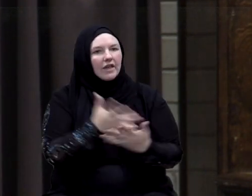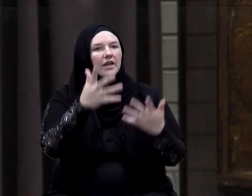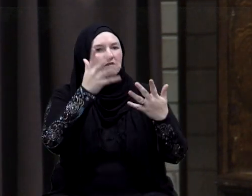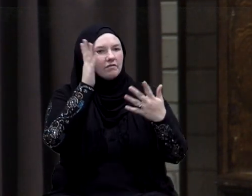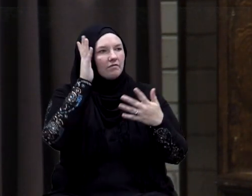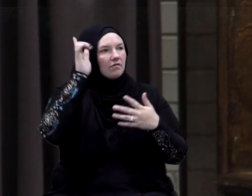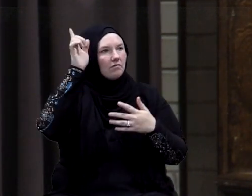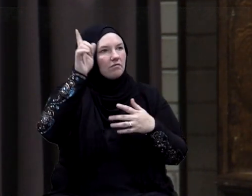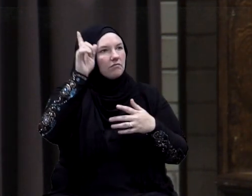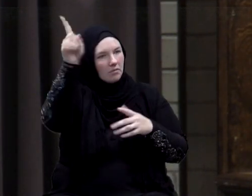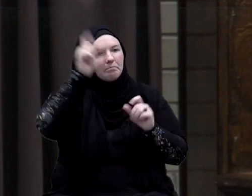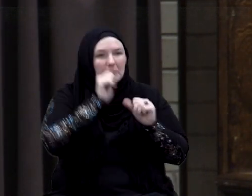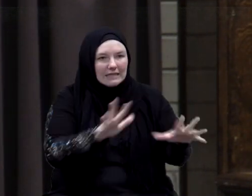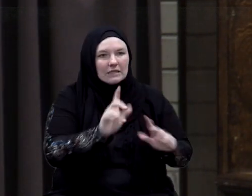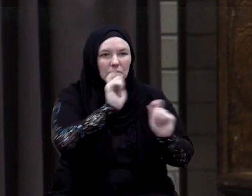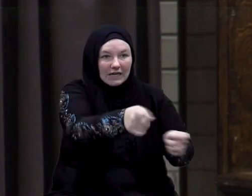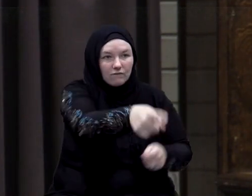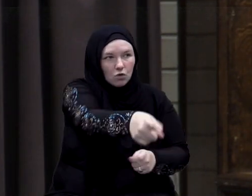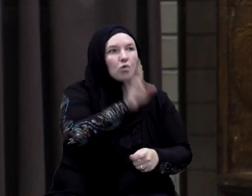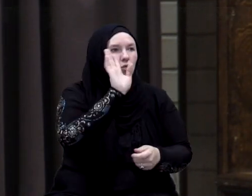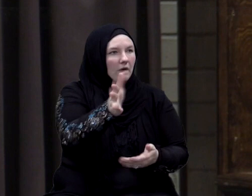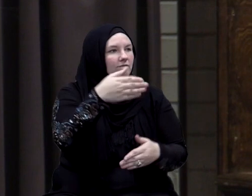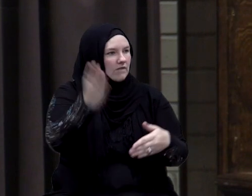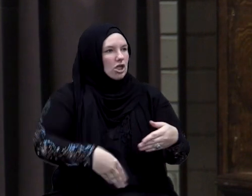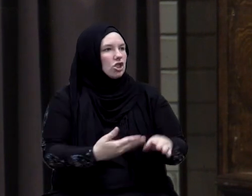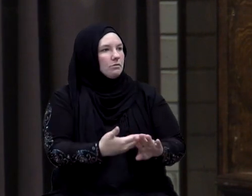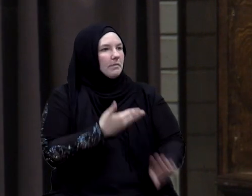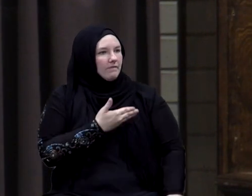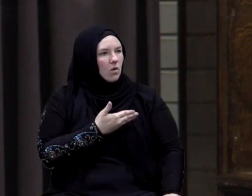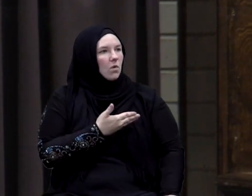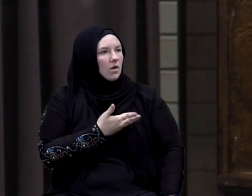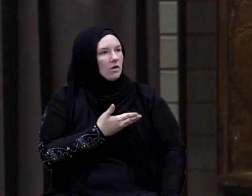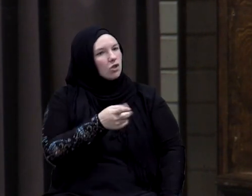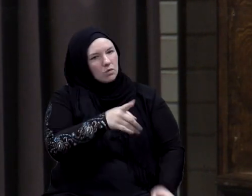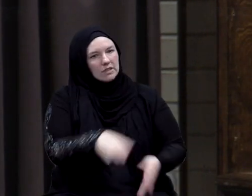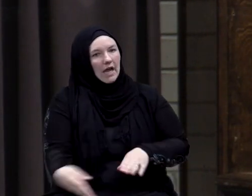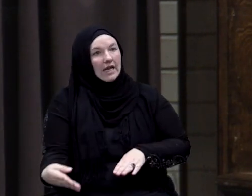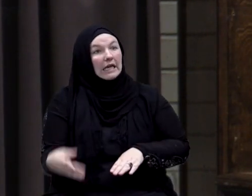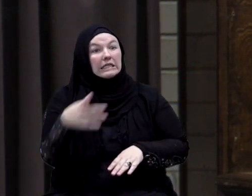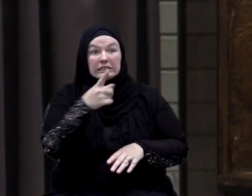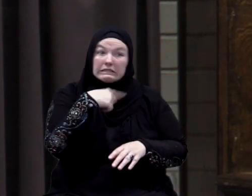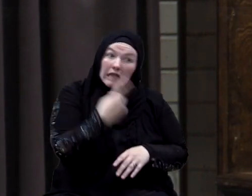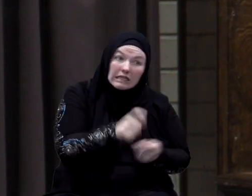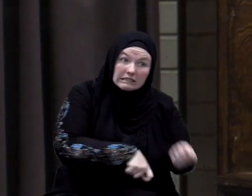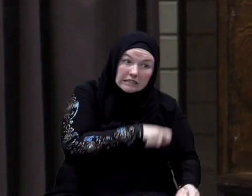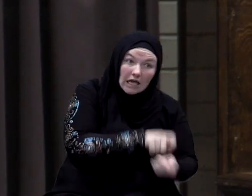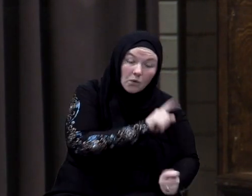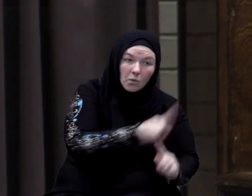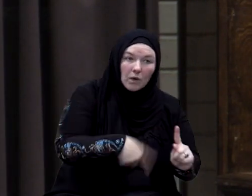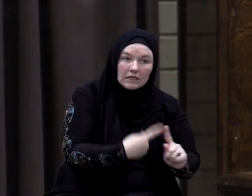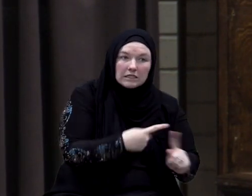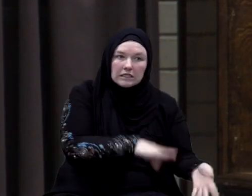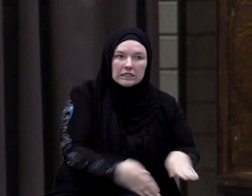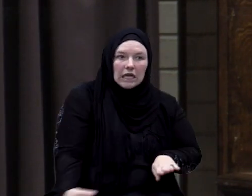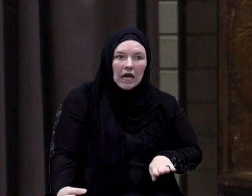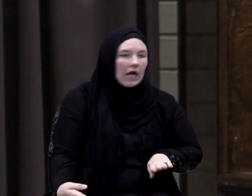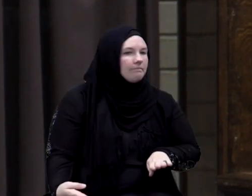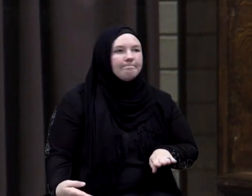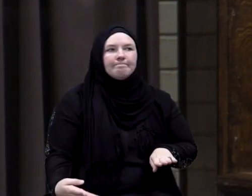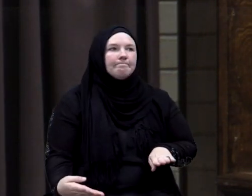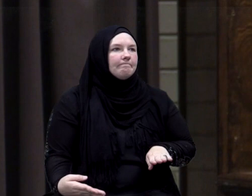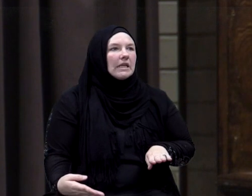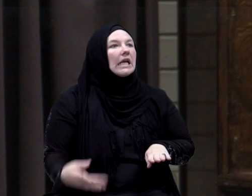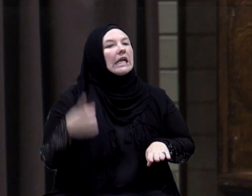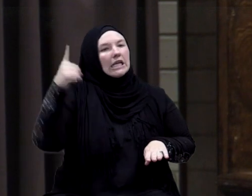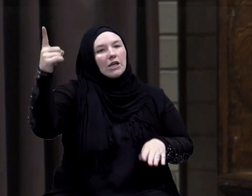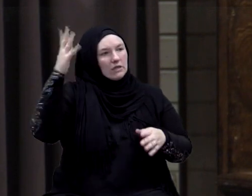Allah secured our life, but He didn't tell us when to die. He secured our rizq, but He didn't tell us how much we're